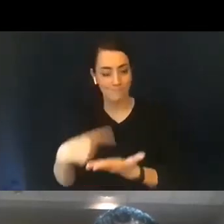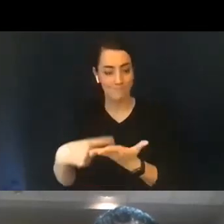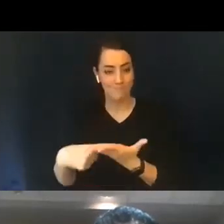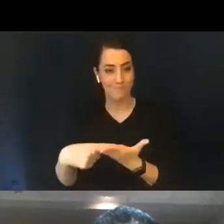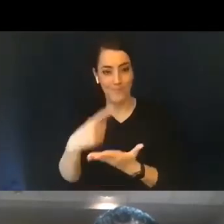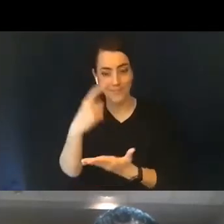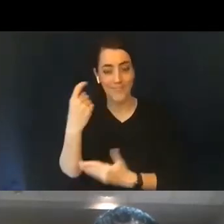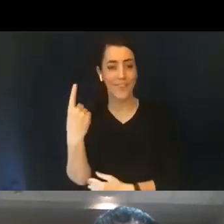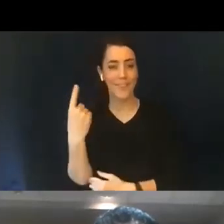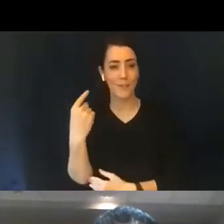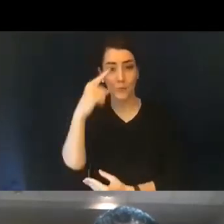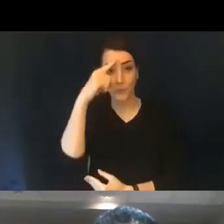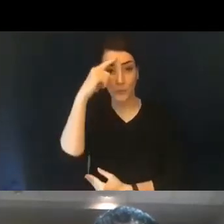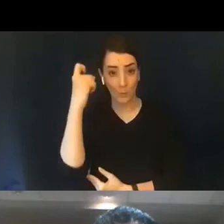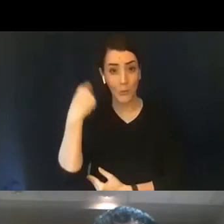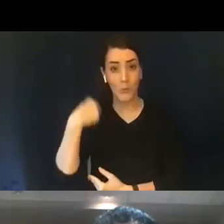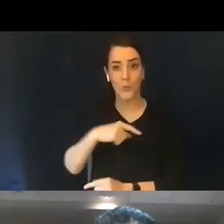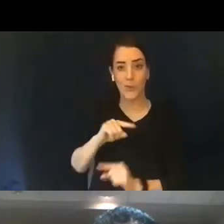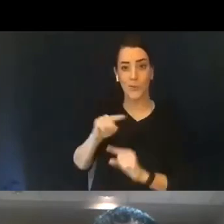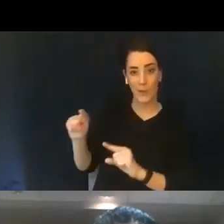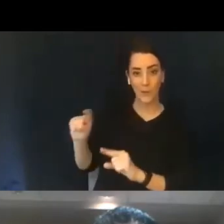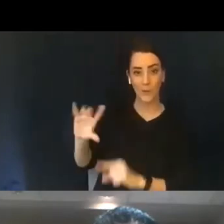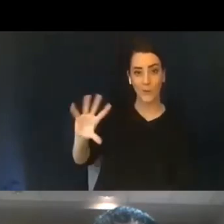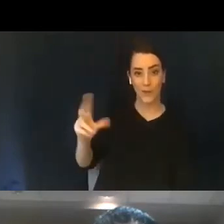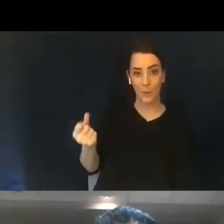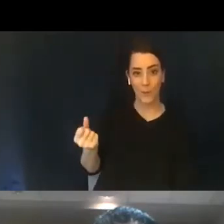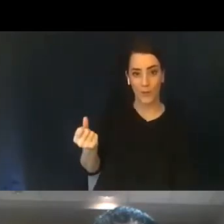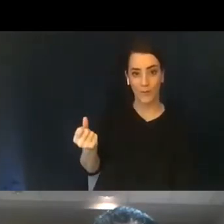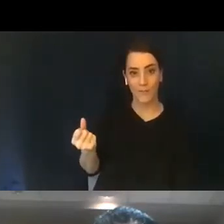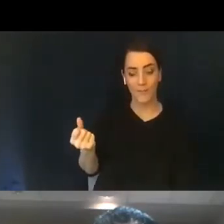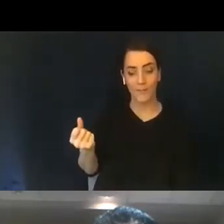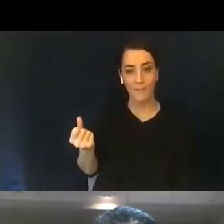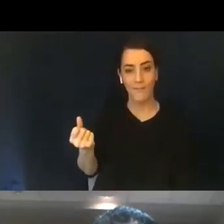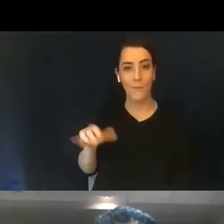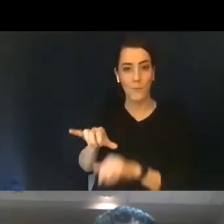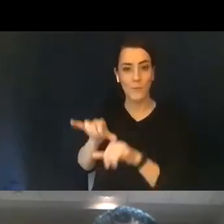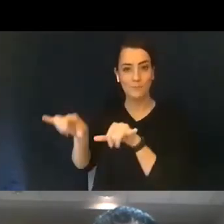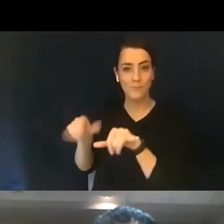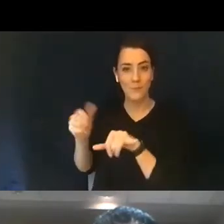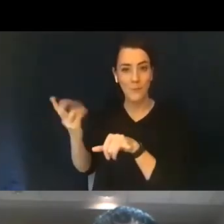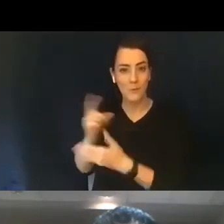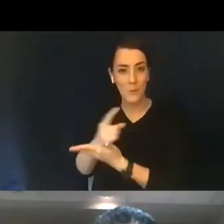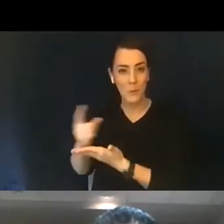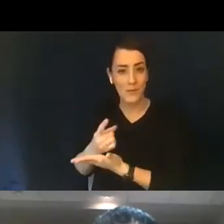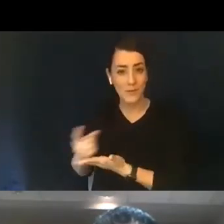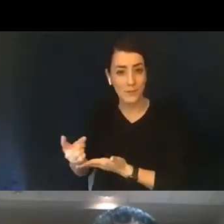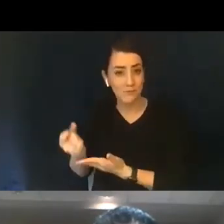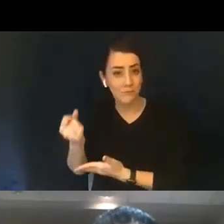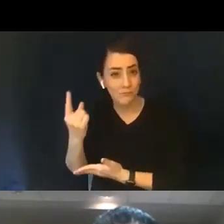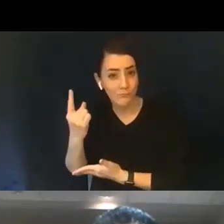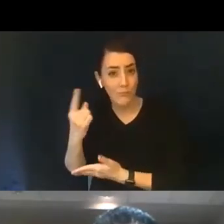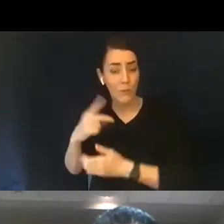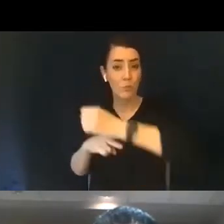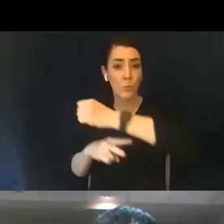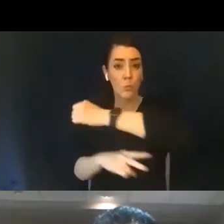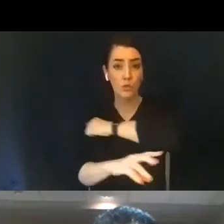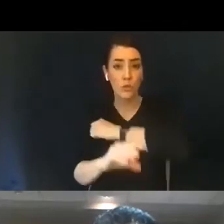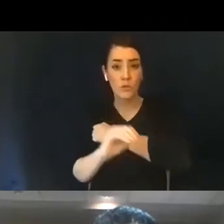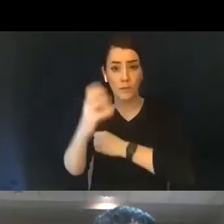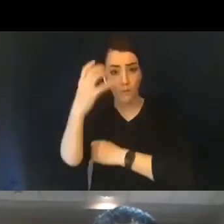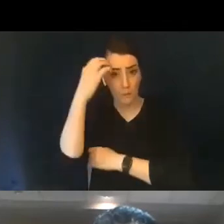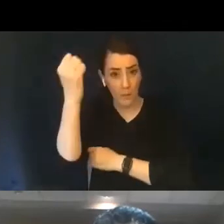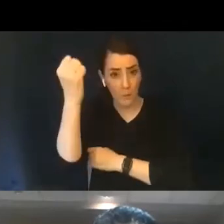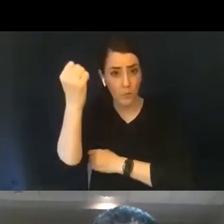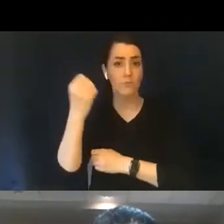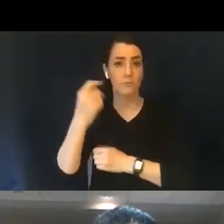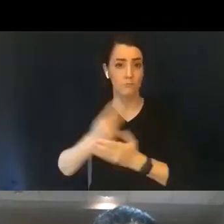thank you for all attending. The work of this project is going to continue, like Alejandro said, through the next year. And we hope to have more of these community dialogues